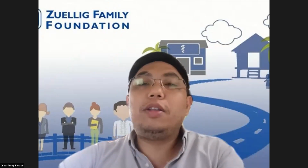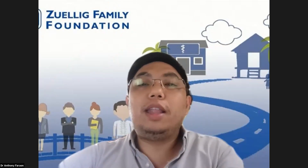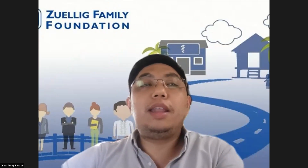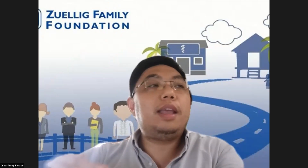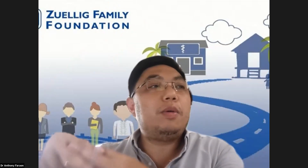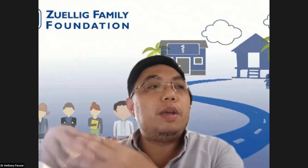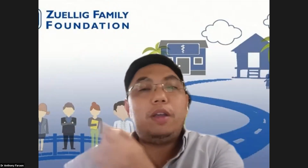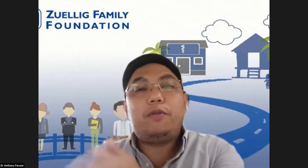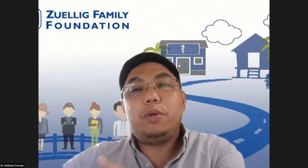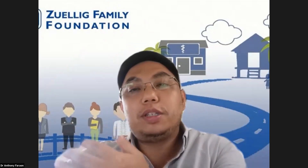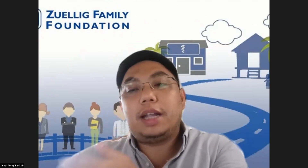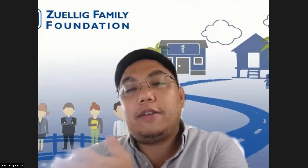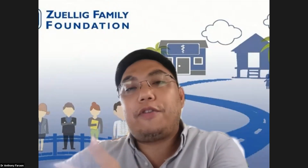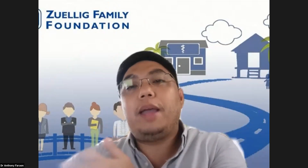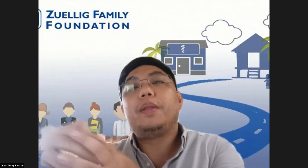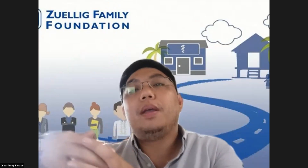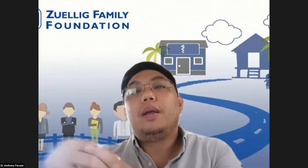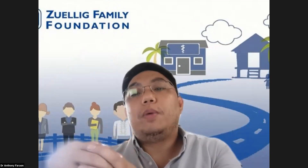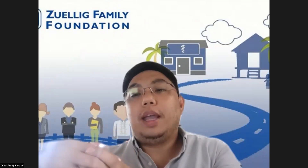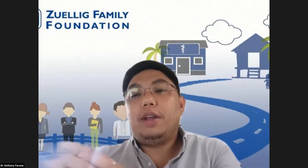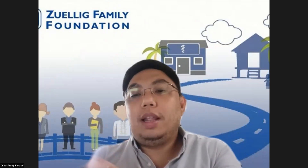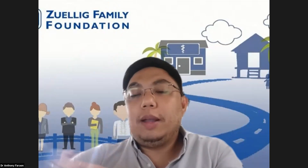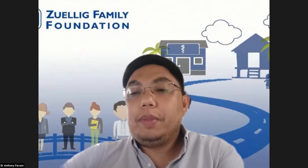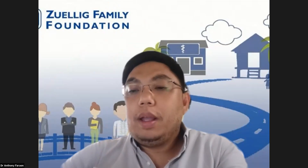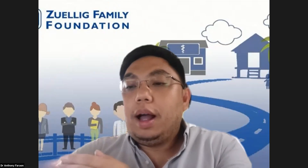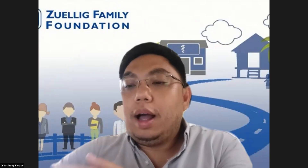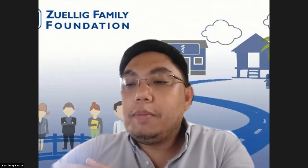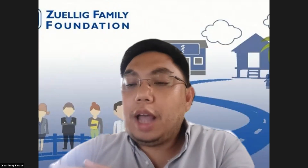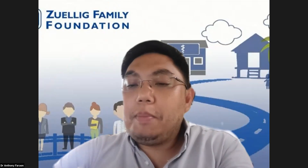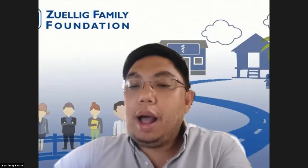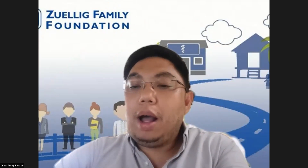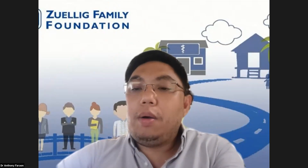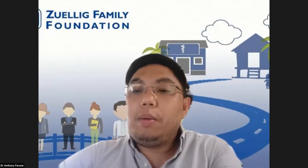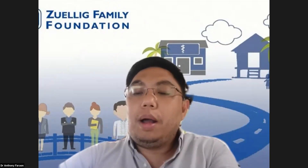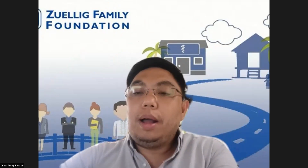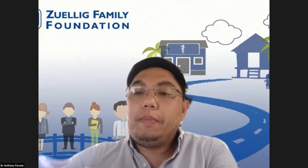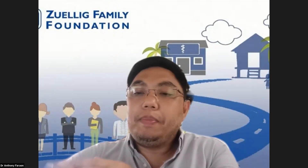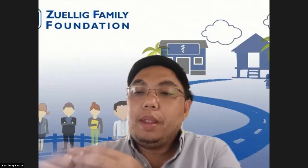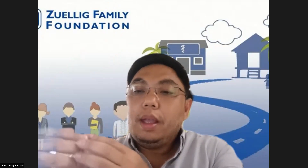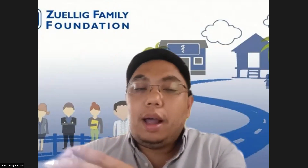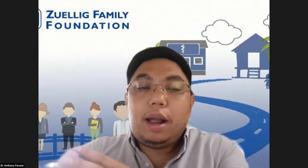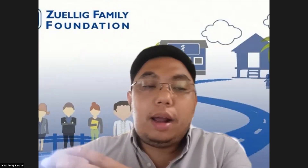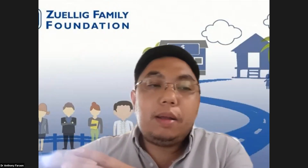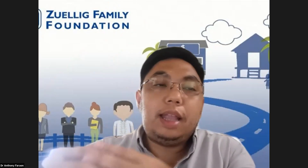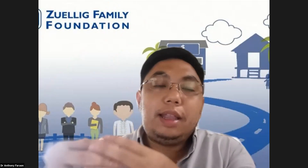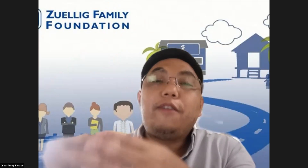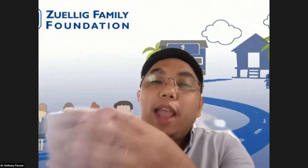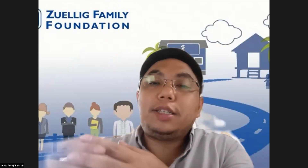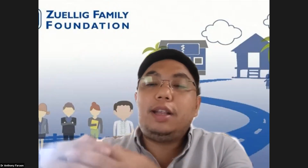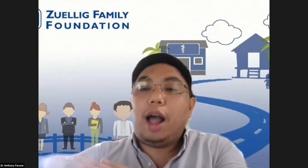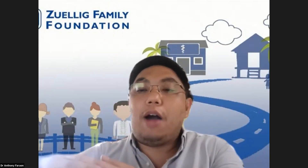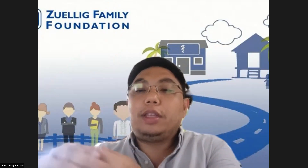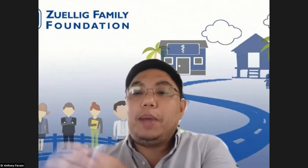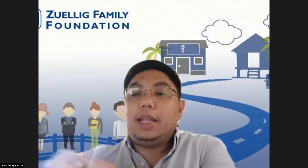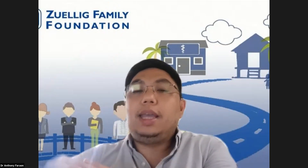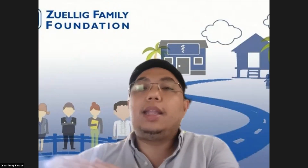na yun. And I think if we use that as a frame, we can really somehow it reflects really